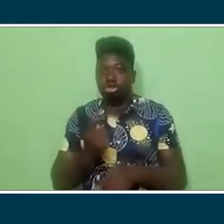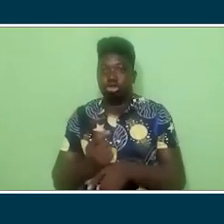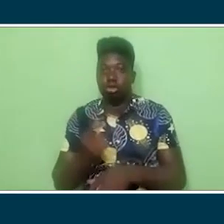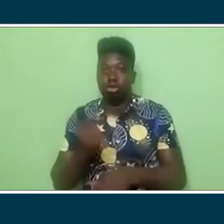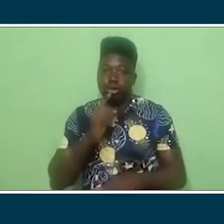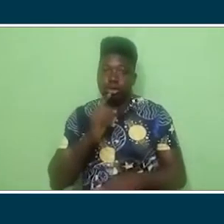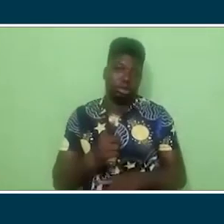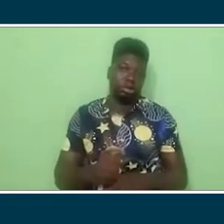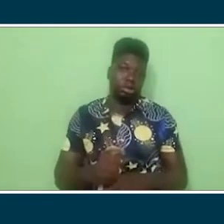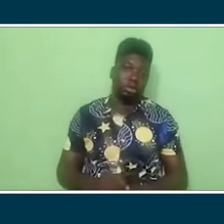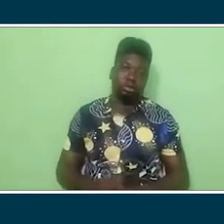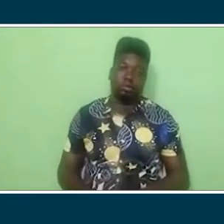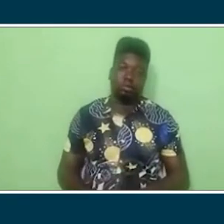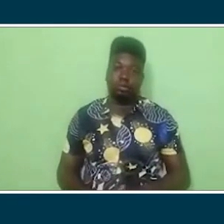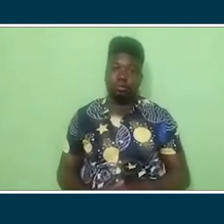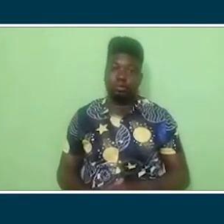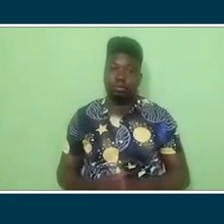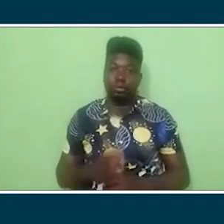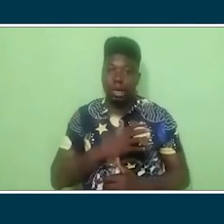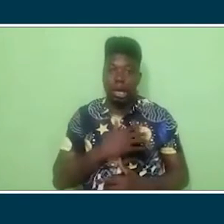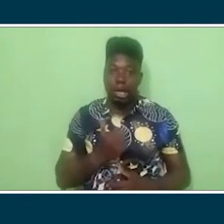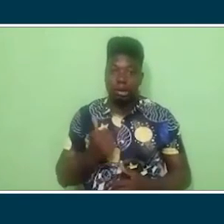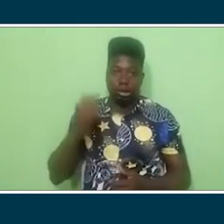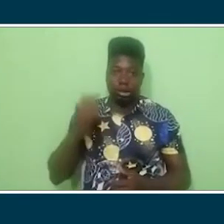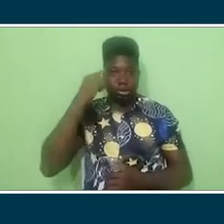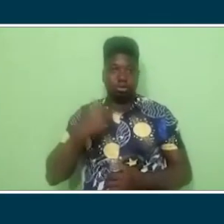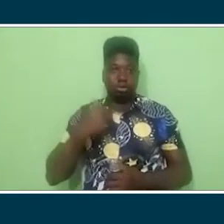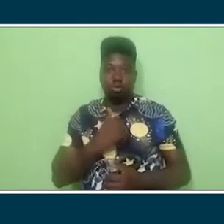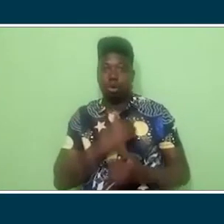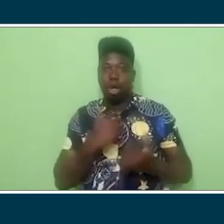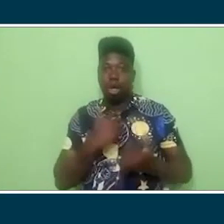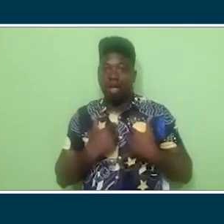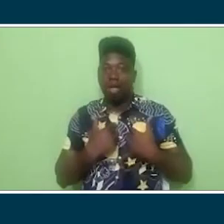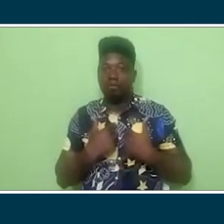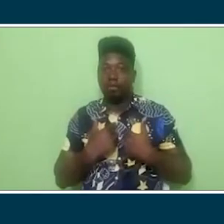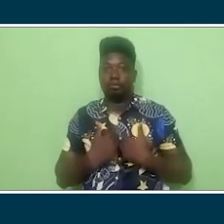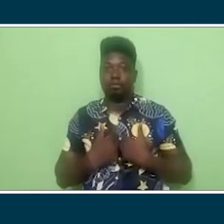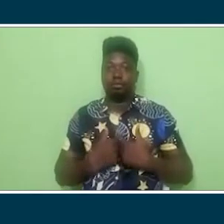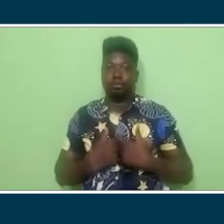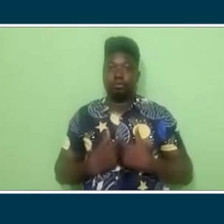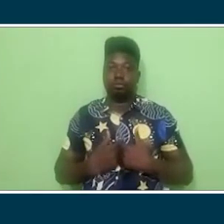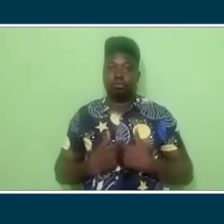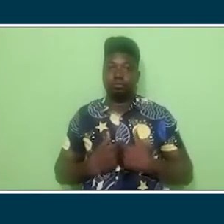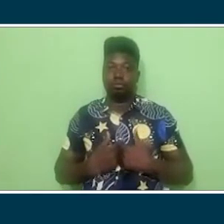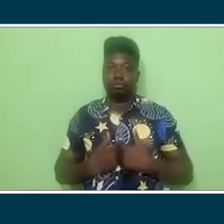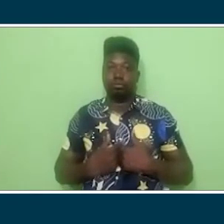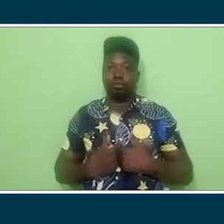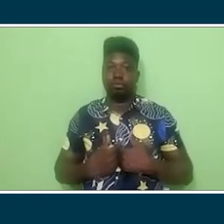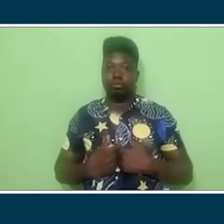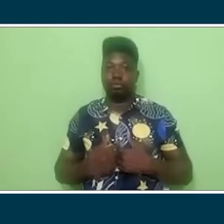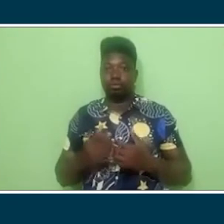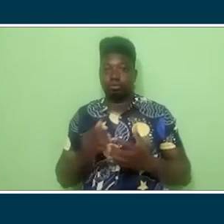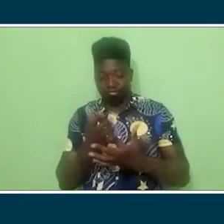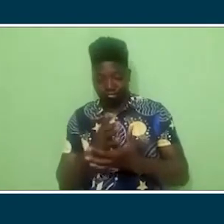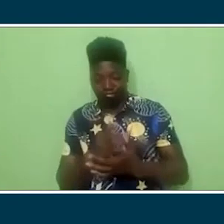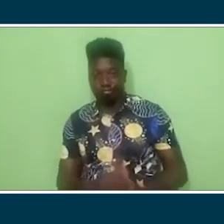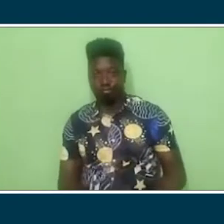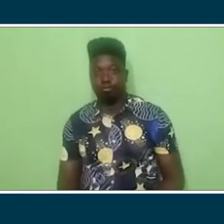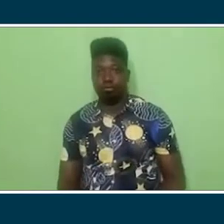up. And again, I think we'll have to do an exploration around the marriage between